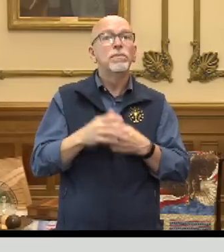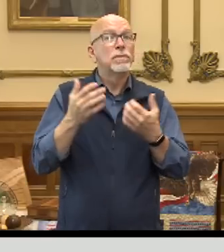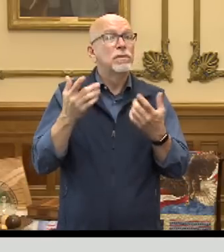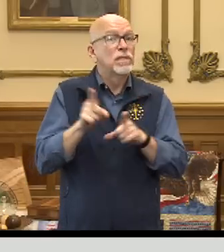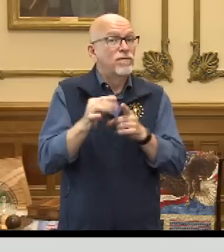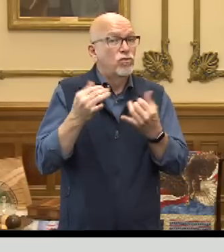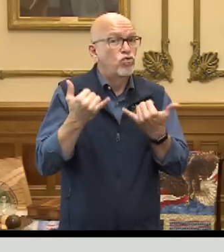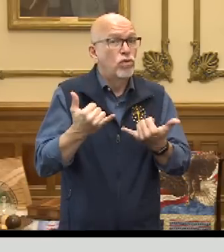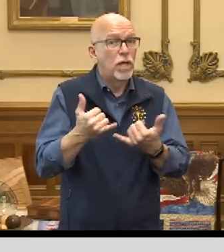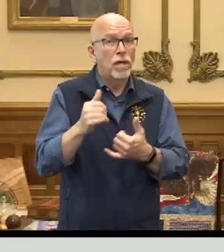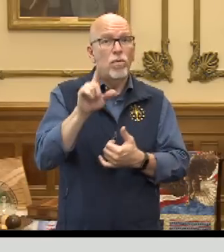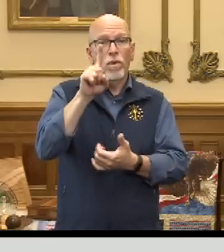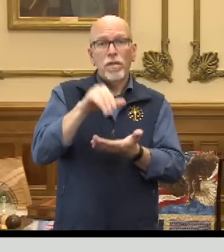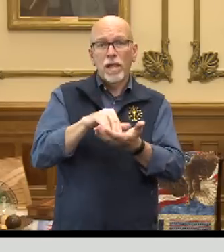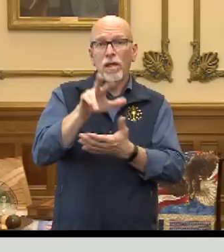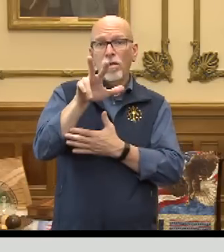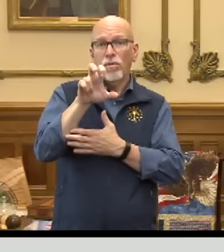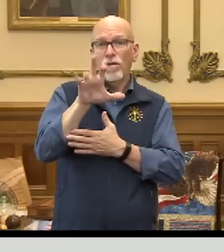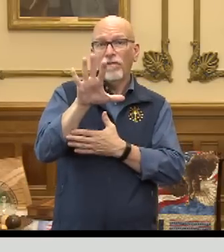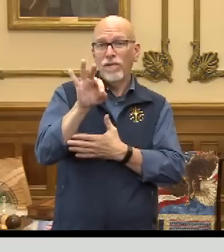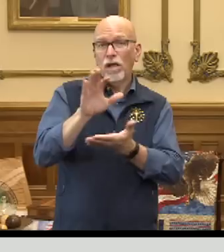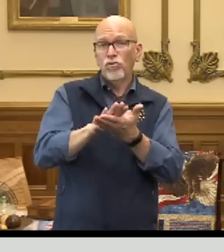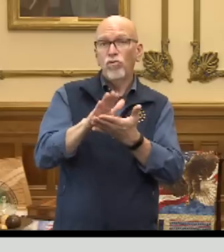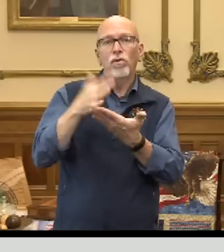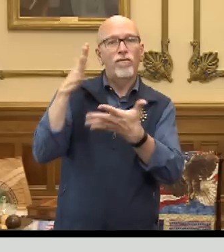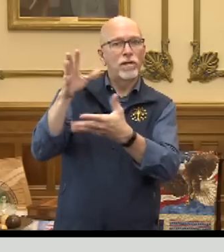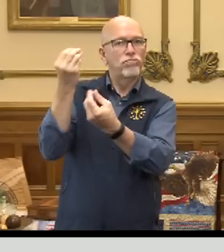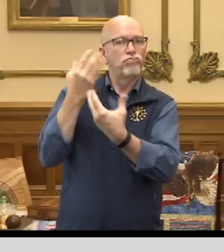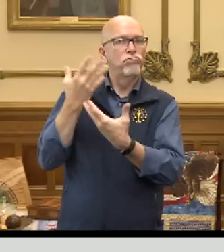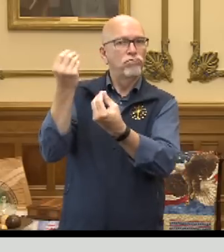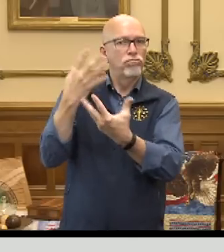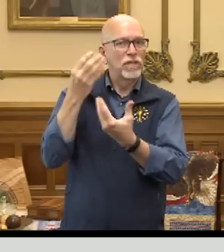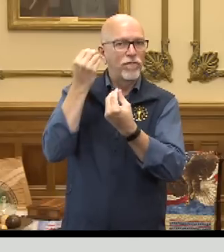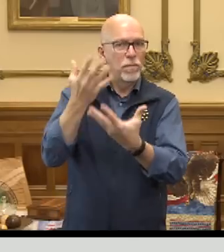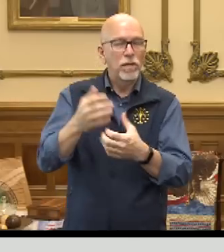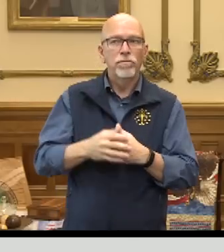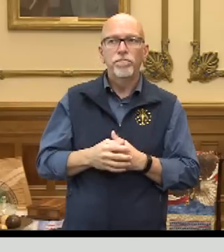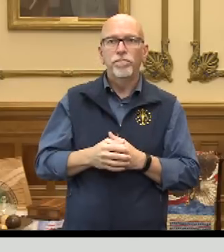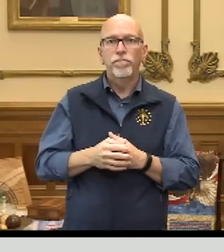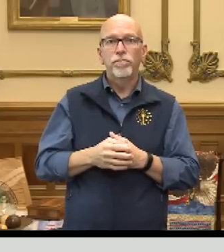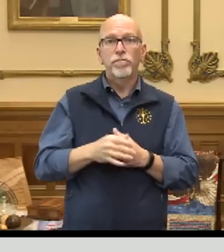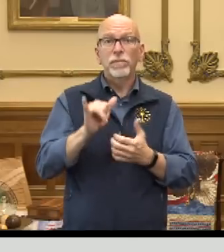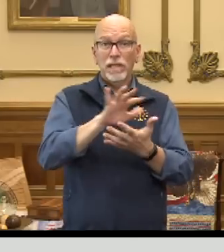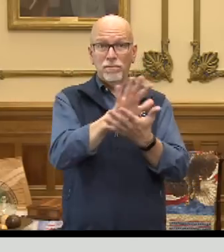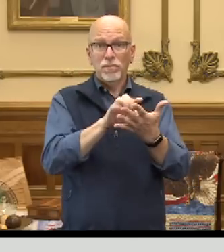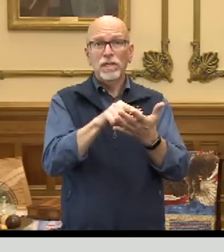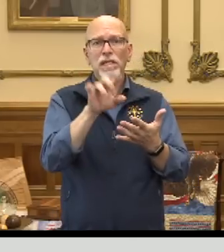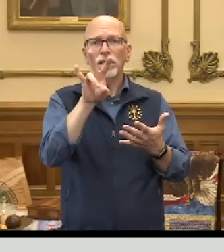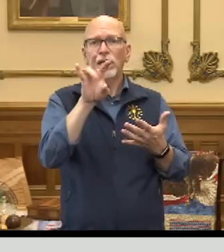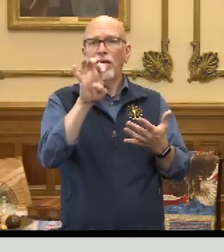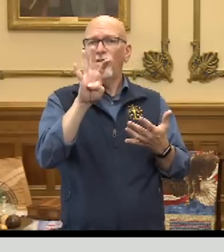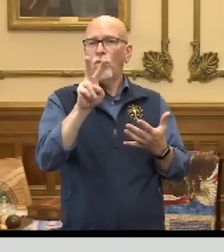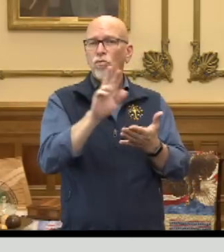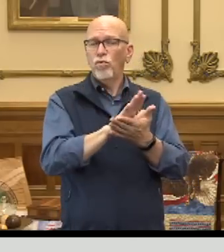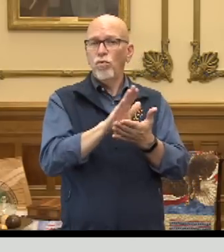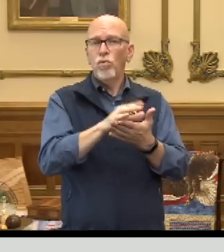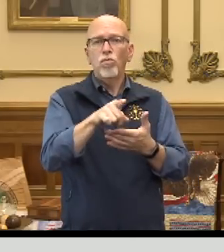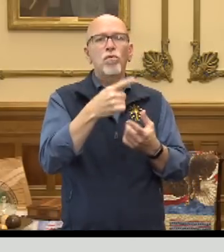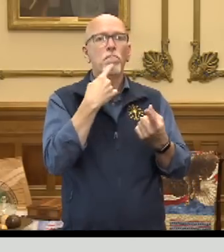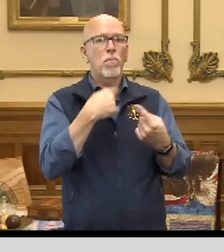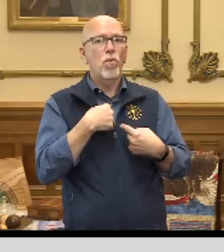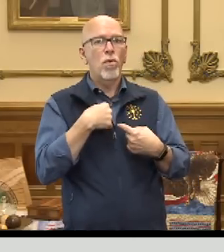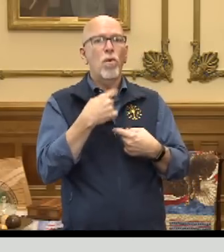today, 1,359 schools have reported information. Of those, 742 schools have